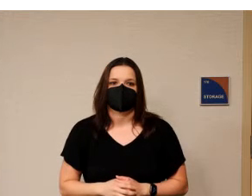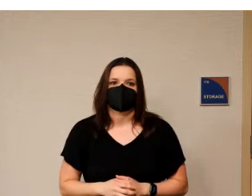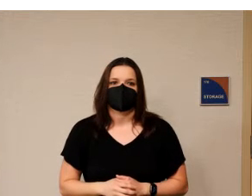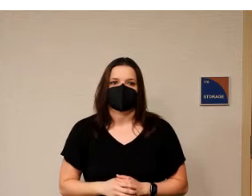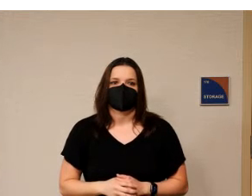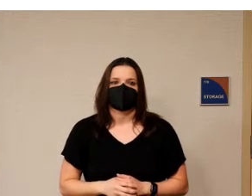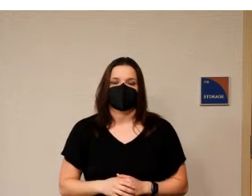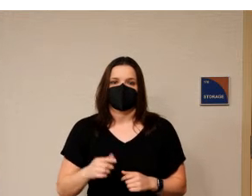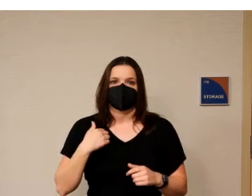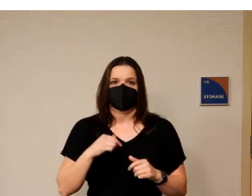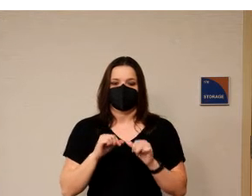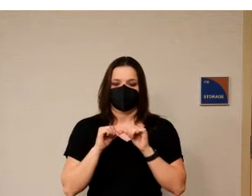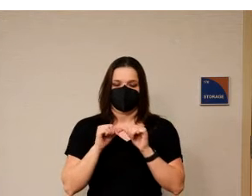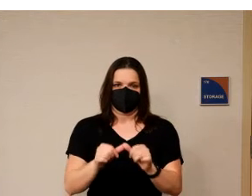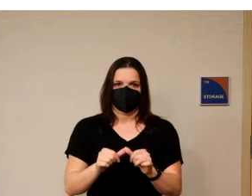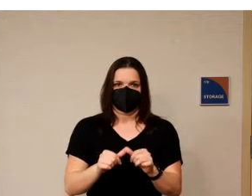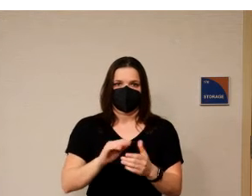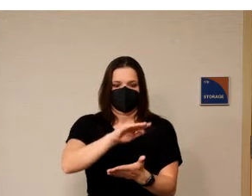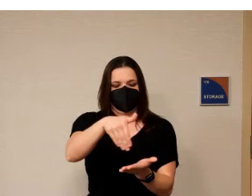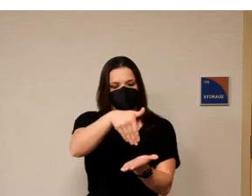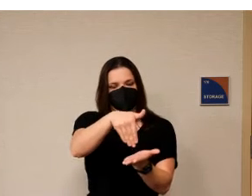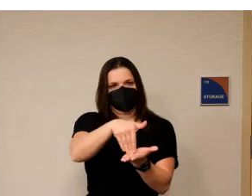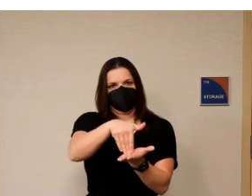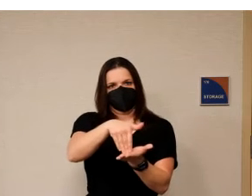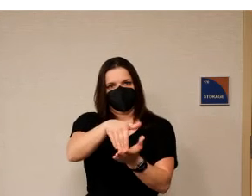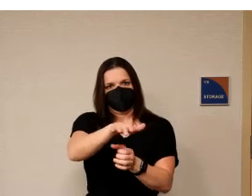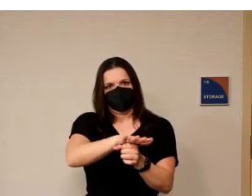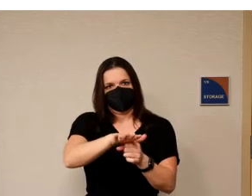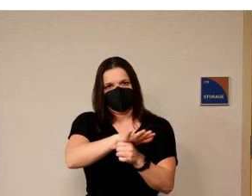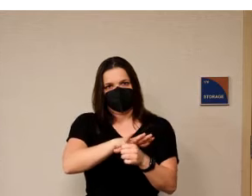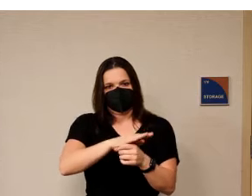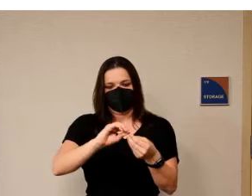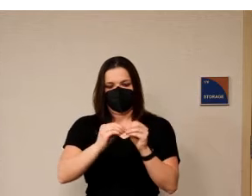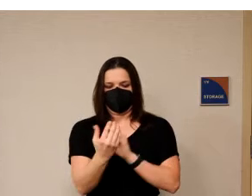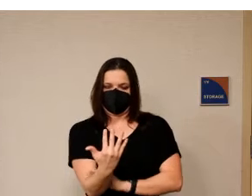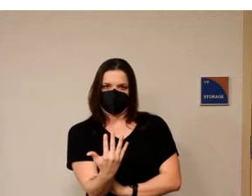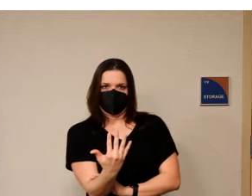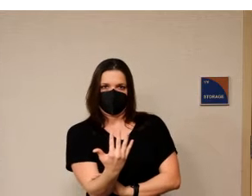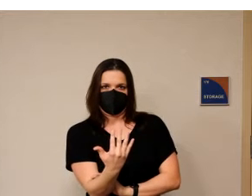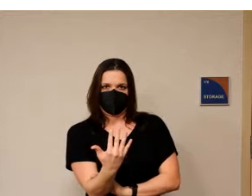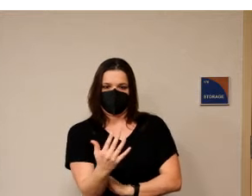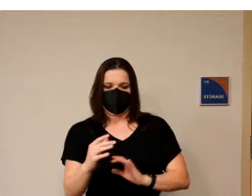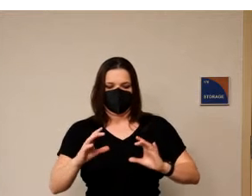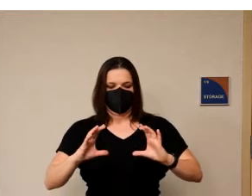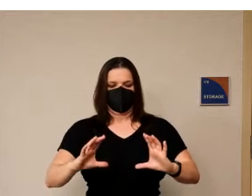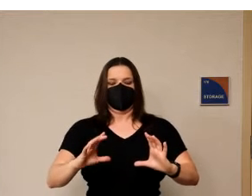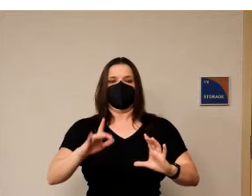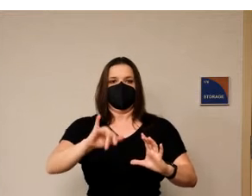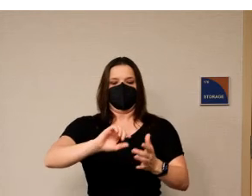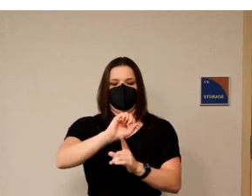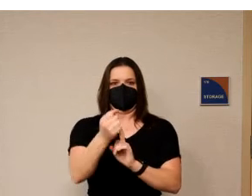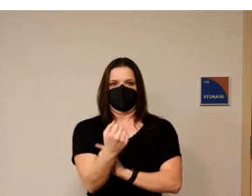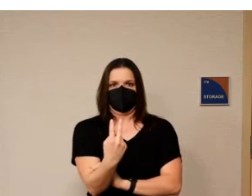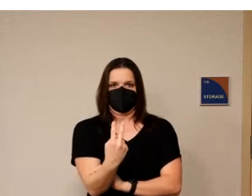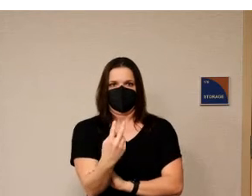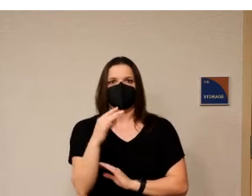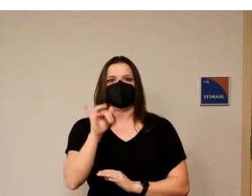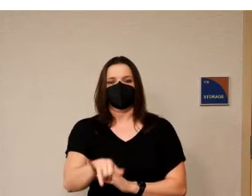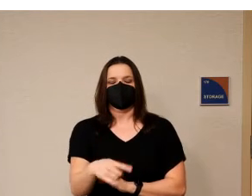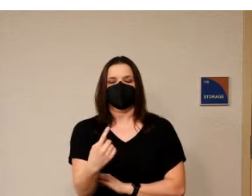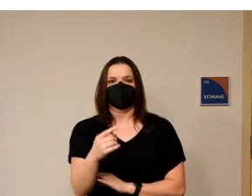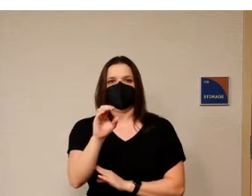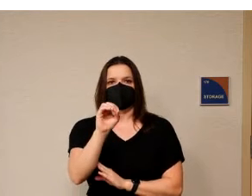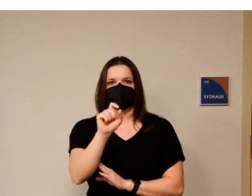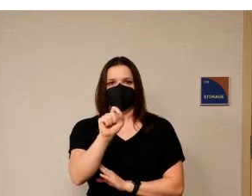And then we'll move on to this central district right here, labeled District 5. For scenario 2, this one